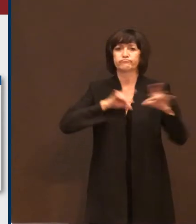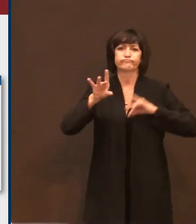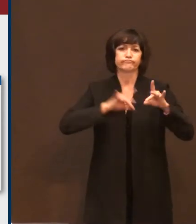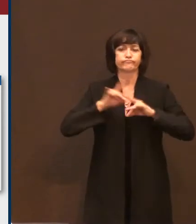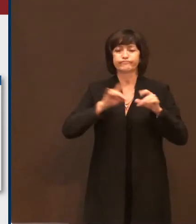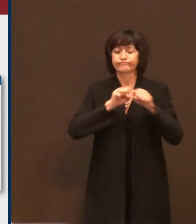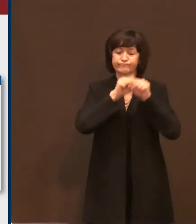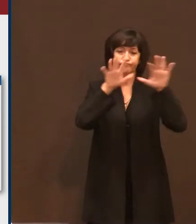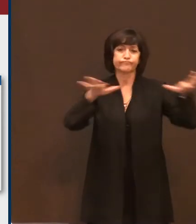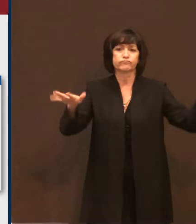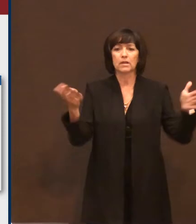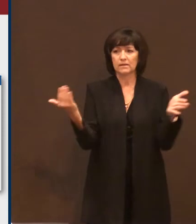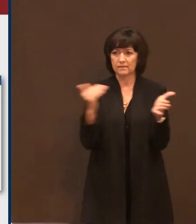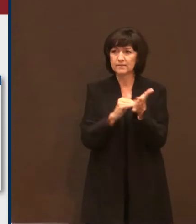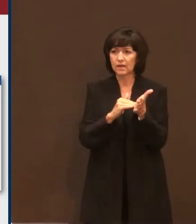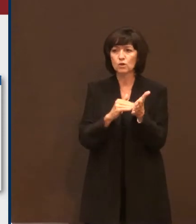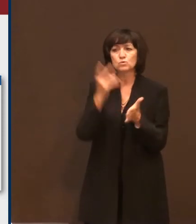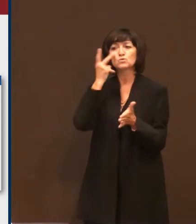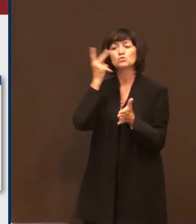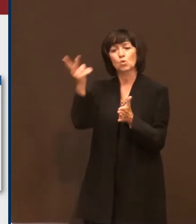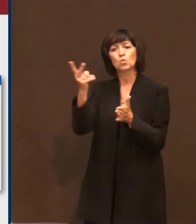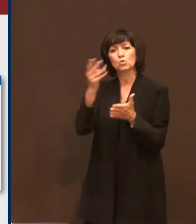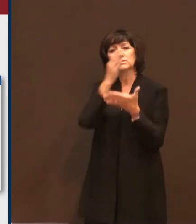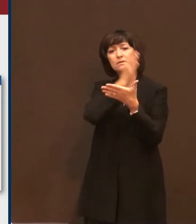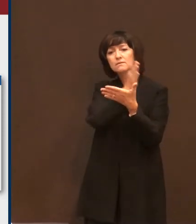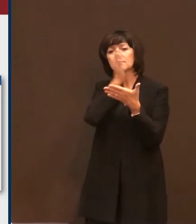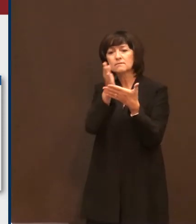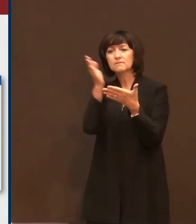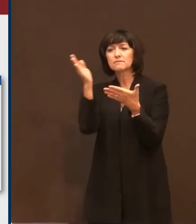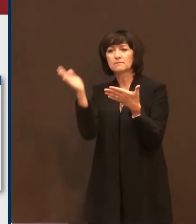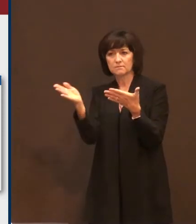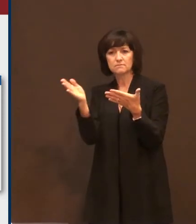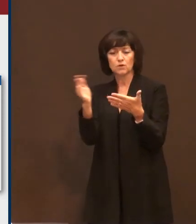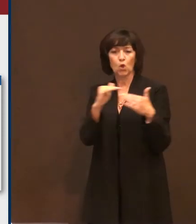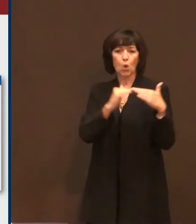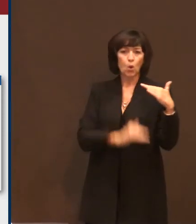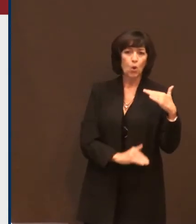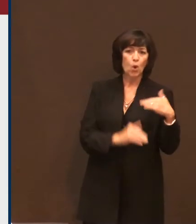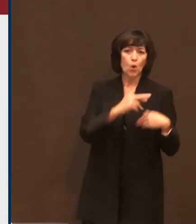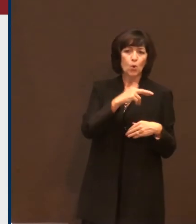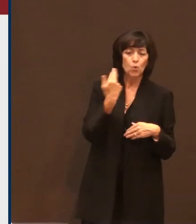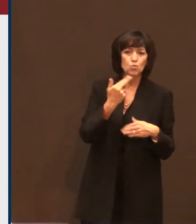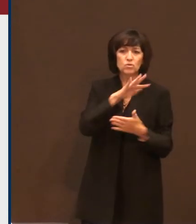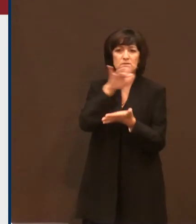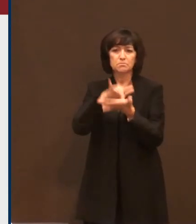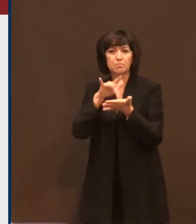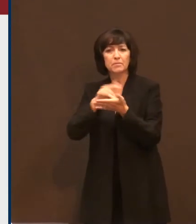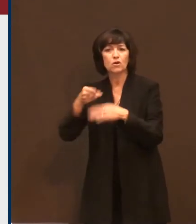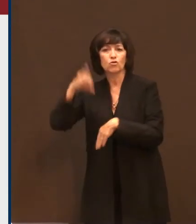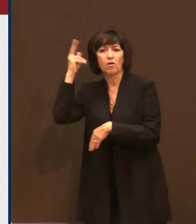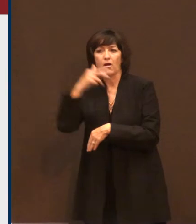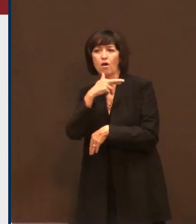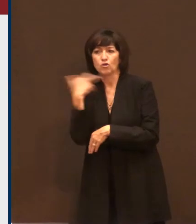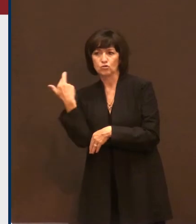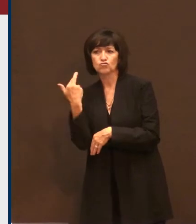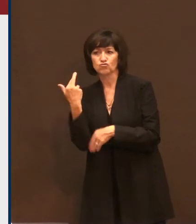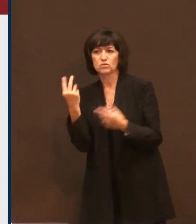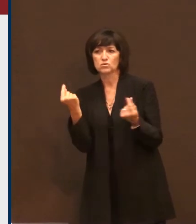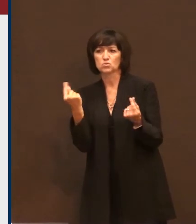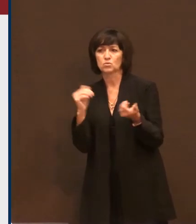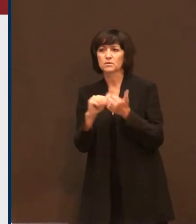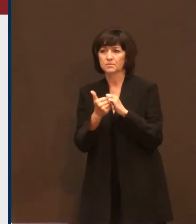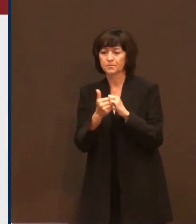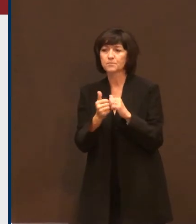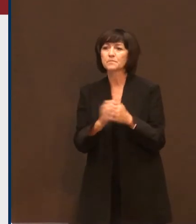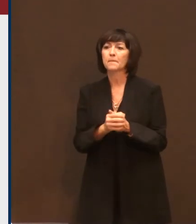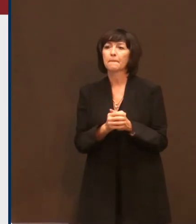risk. That can all be found on the reopening page of the coronavirus website. And last but not least, just because